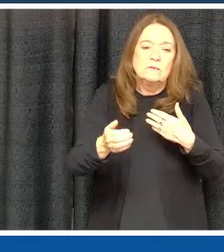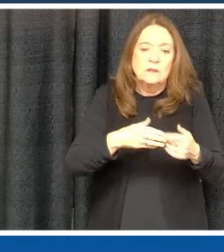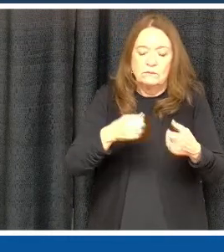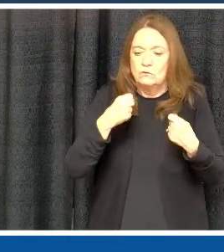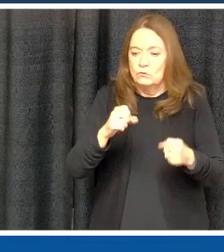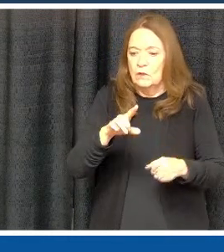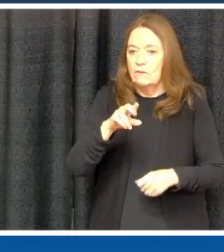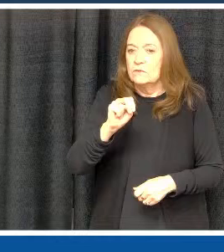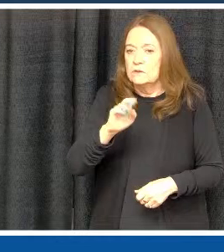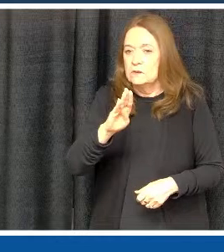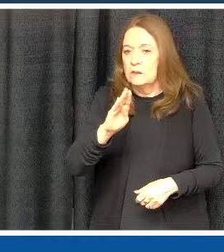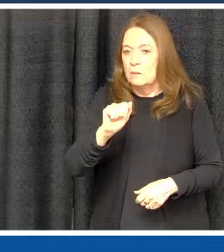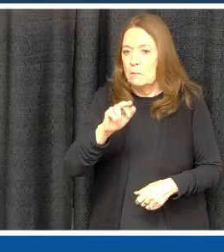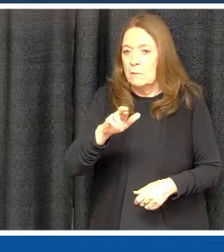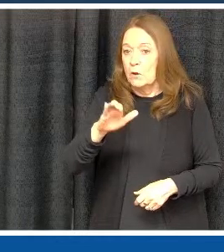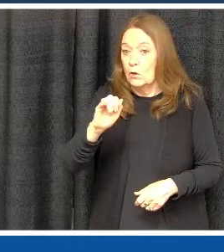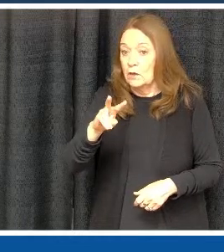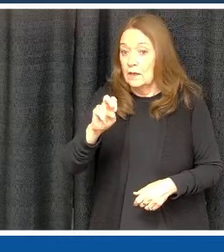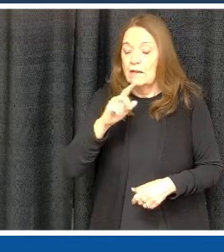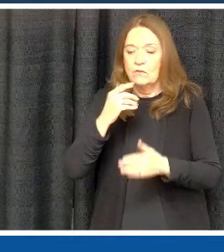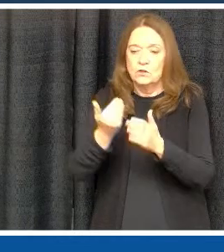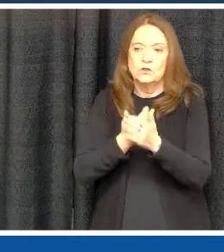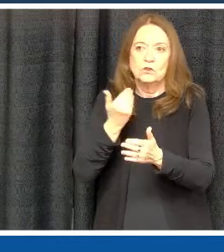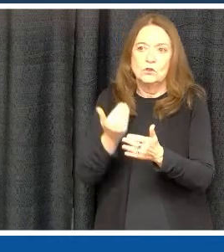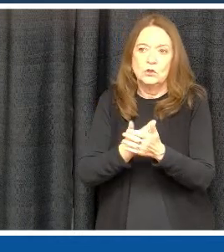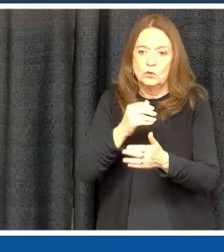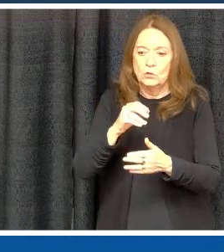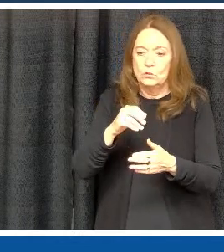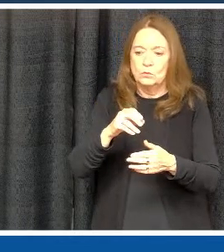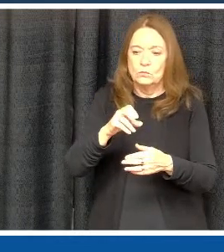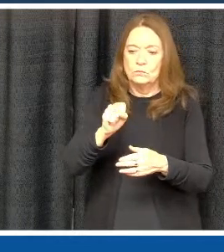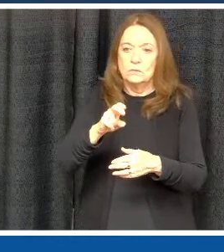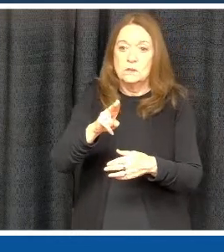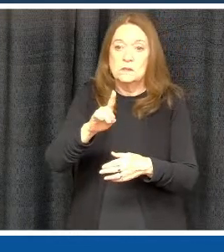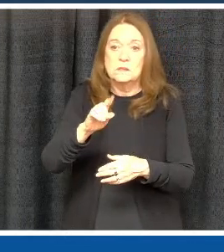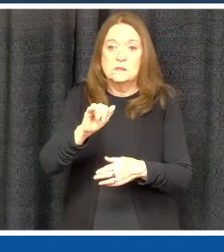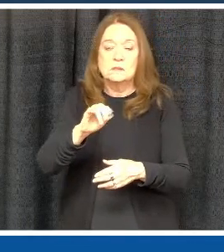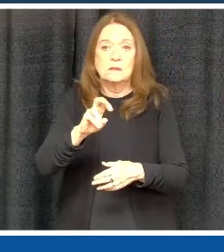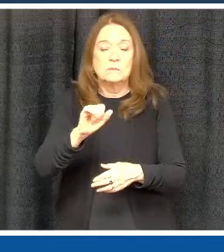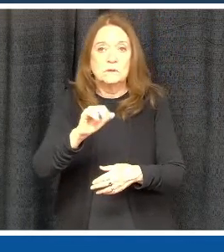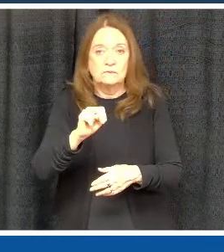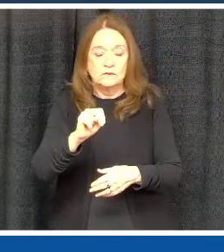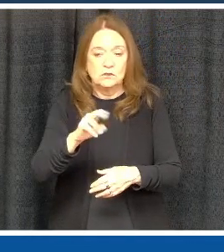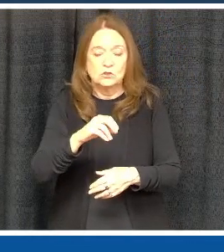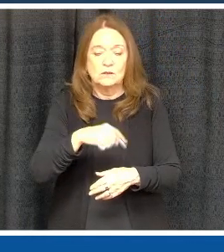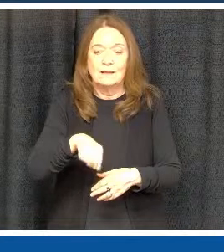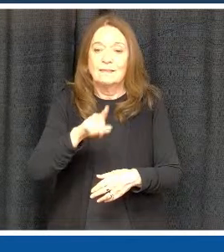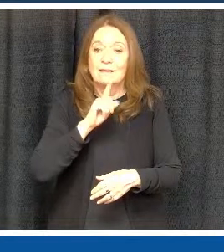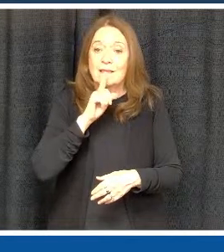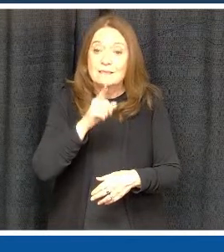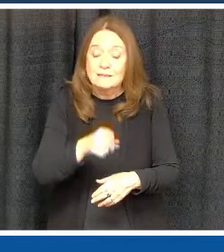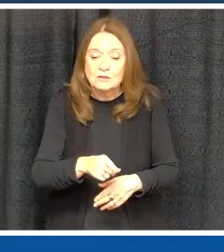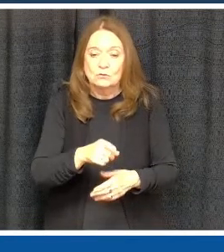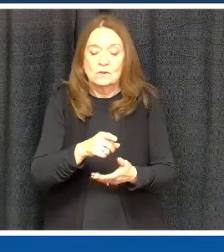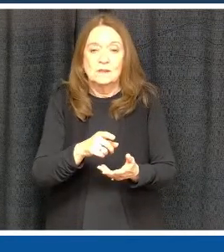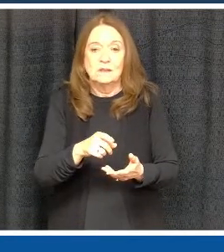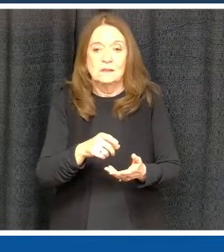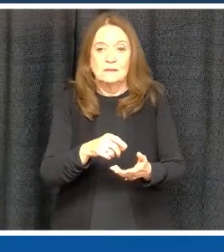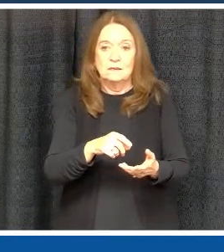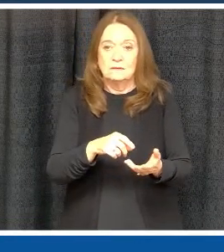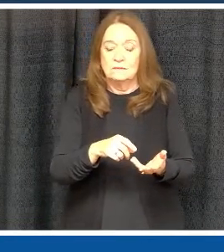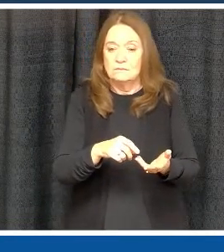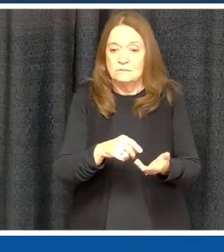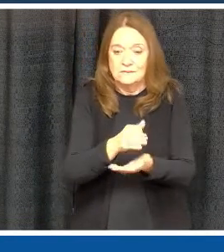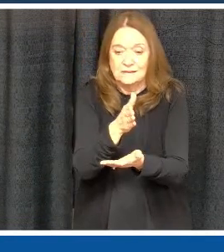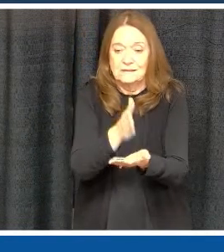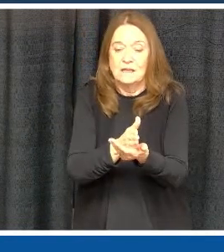Dunbar Cave, there's a new subdivision along Dunbar Cave, and they've literally stubbed the sidewalks at the